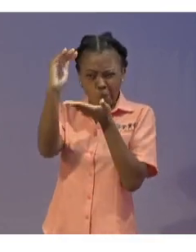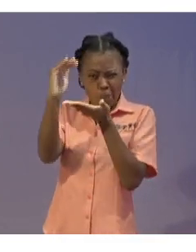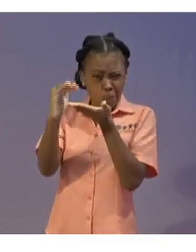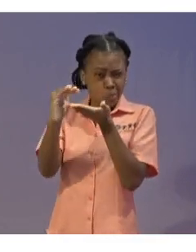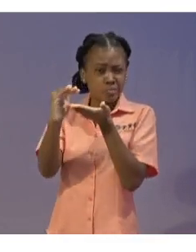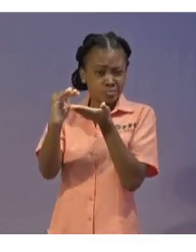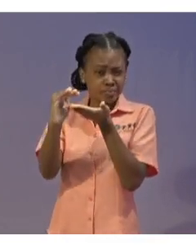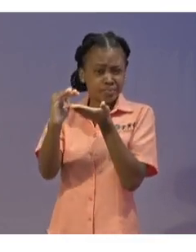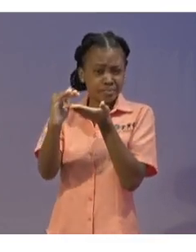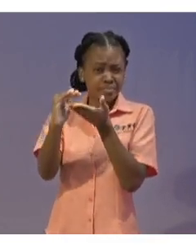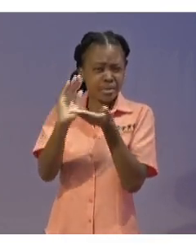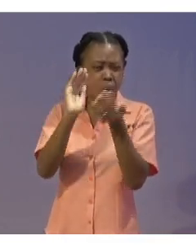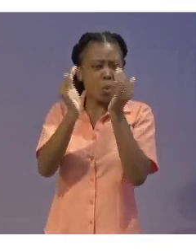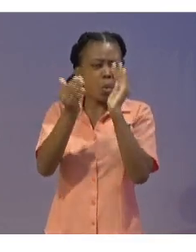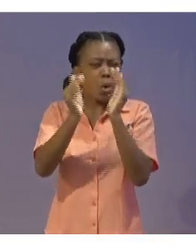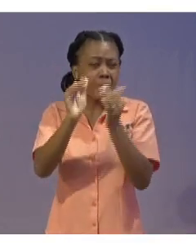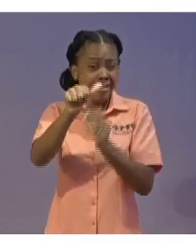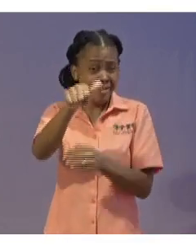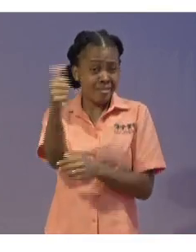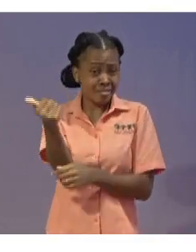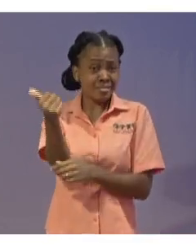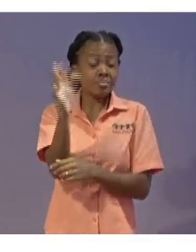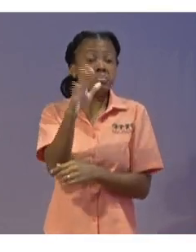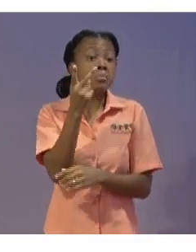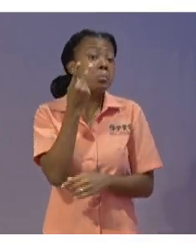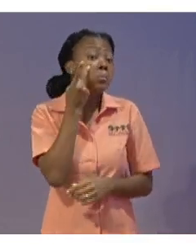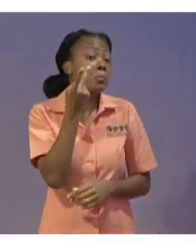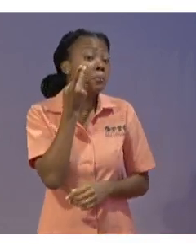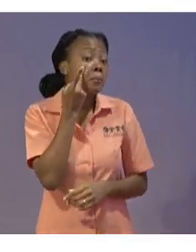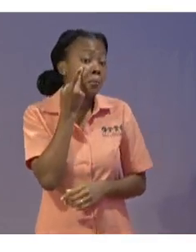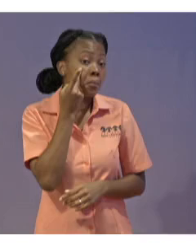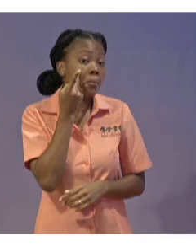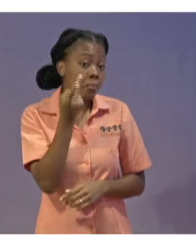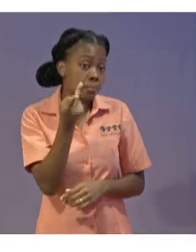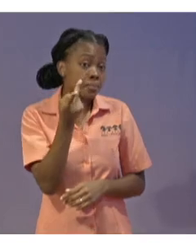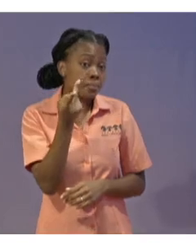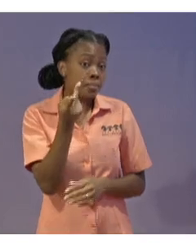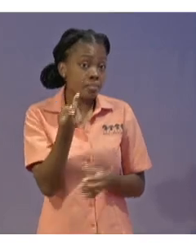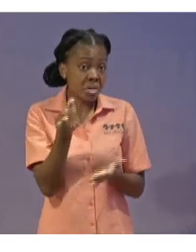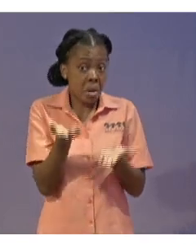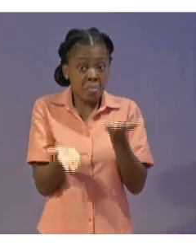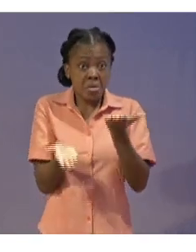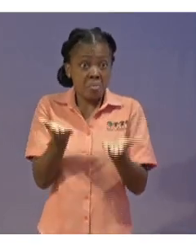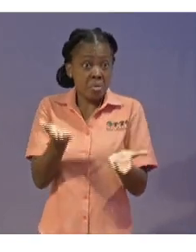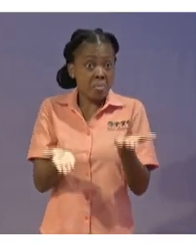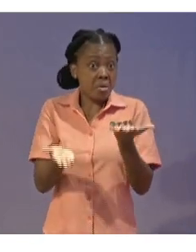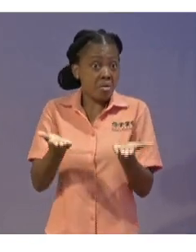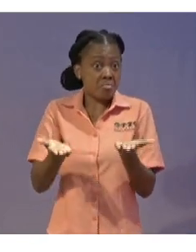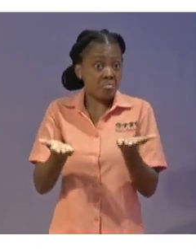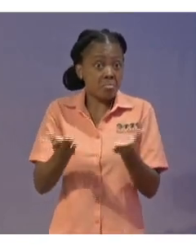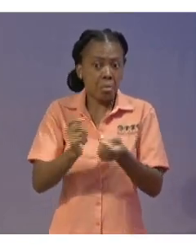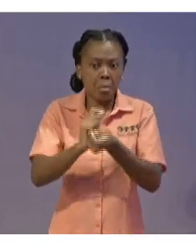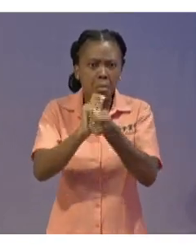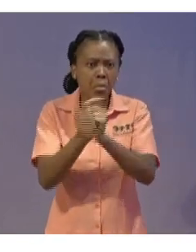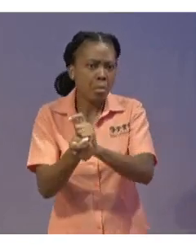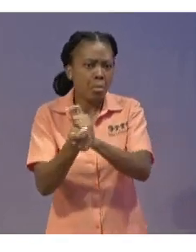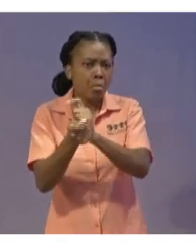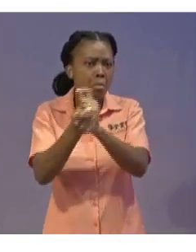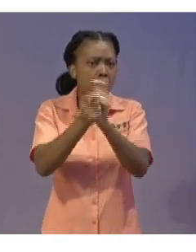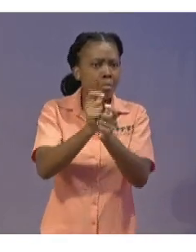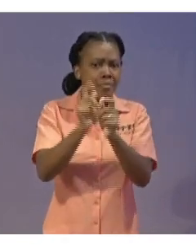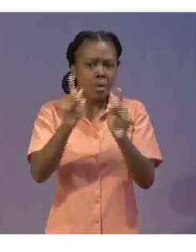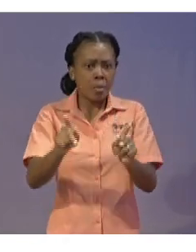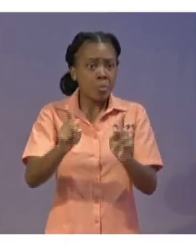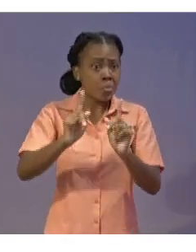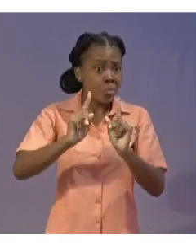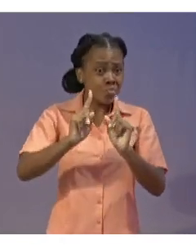we had said, that most likely represents a change in the health system access and behavior